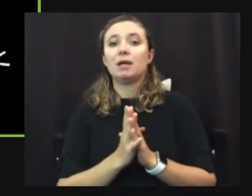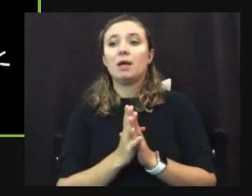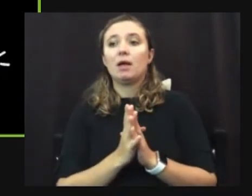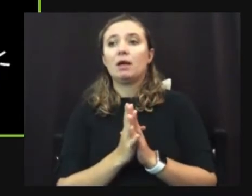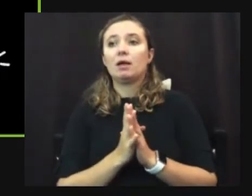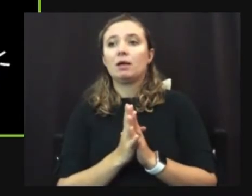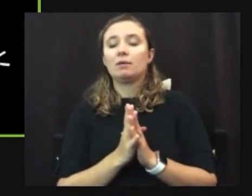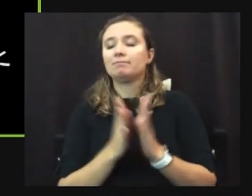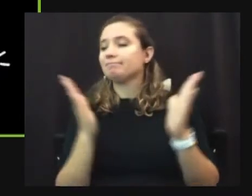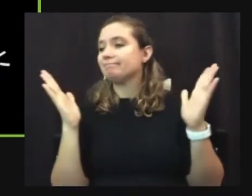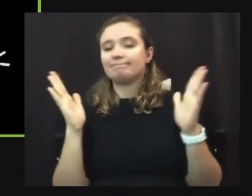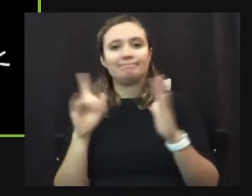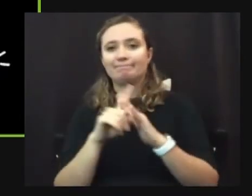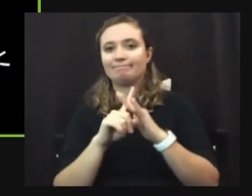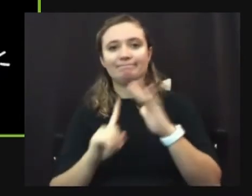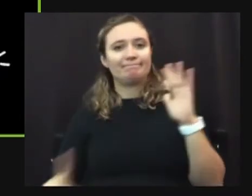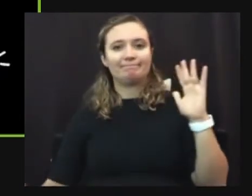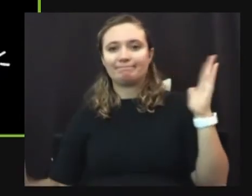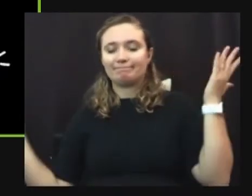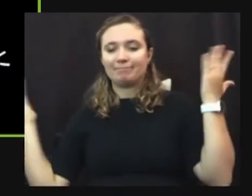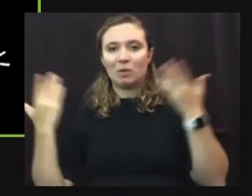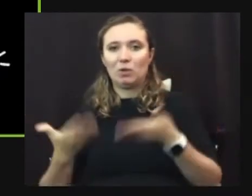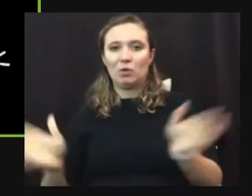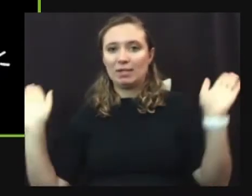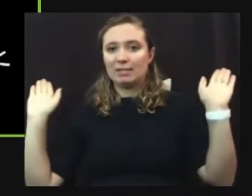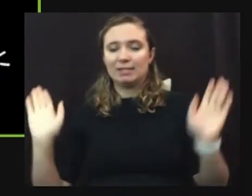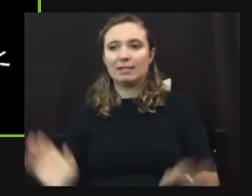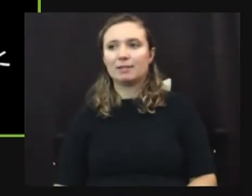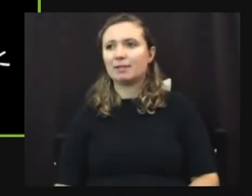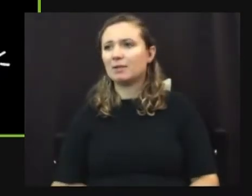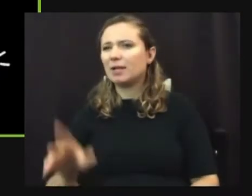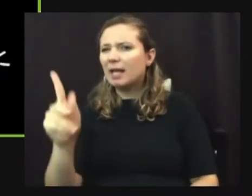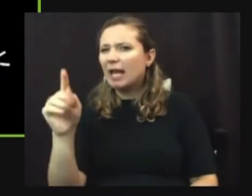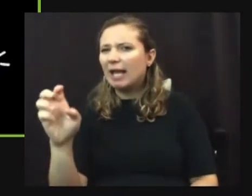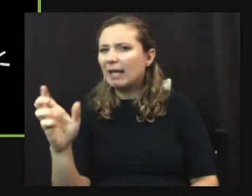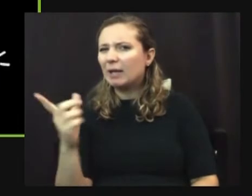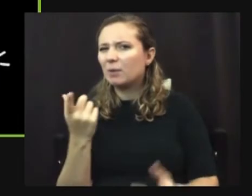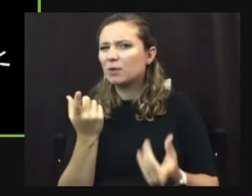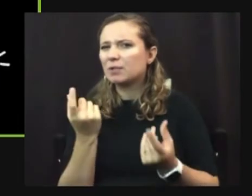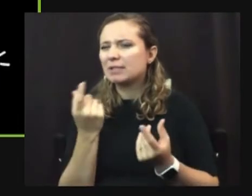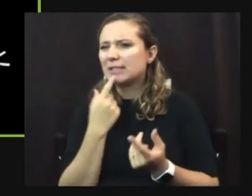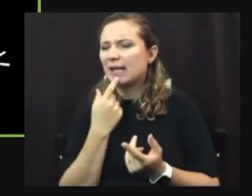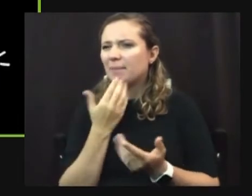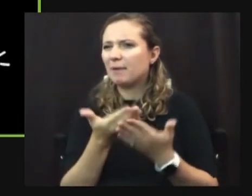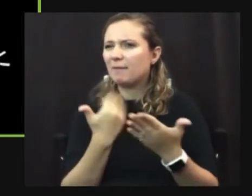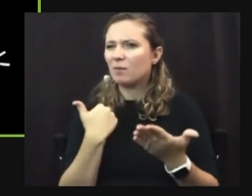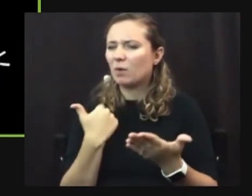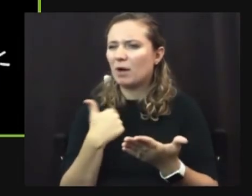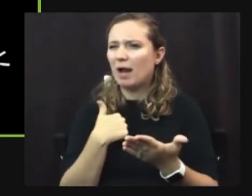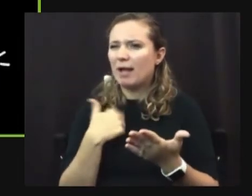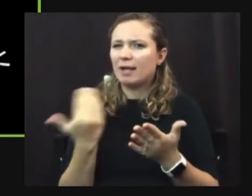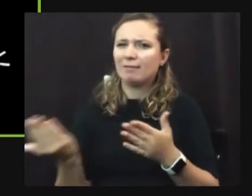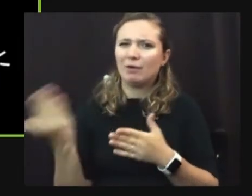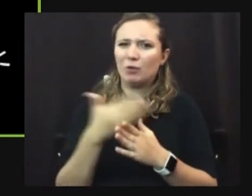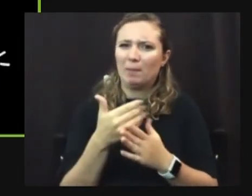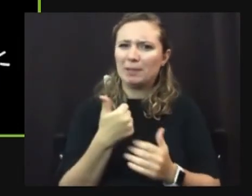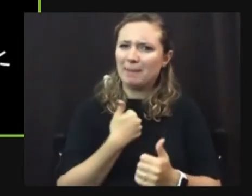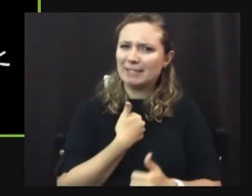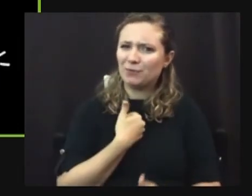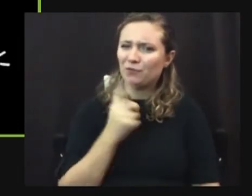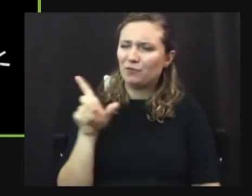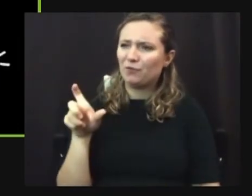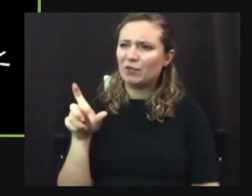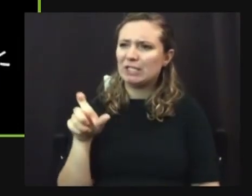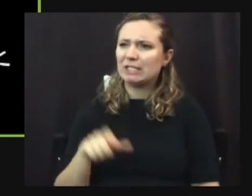Nope, it's gone all the way. Sorry. Do you remember, Kate, where I was going before I interrupted my own self?